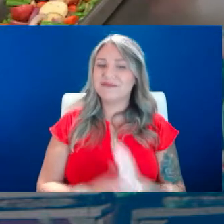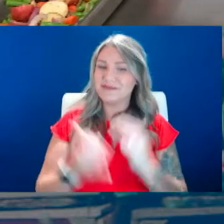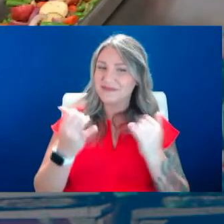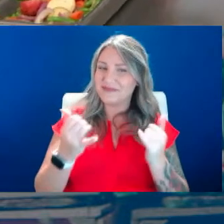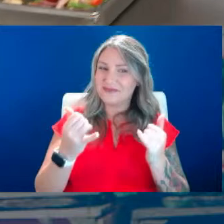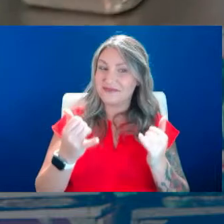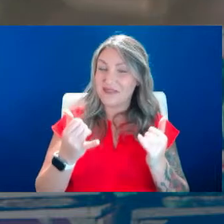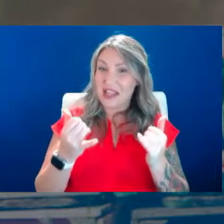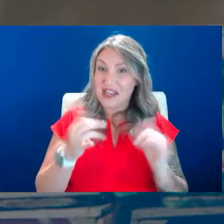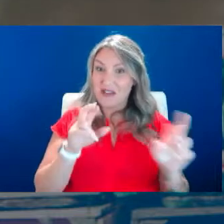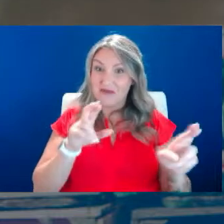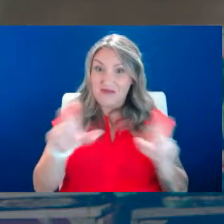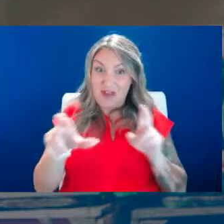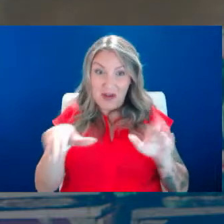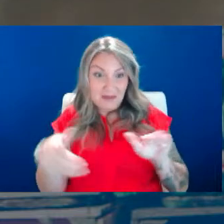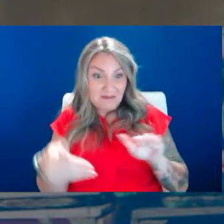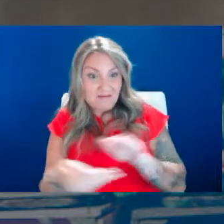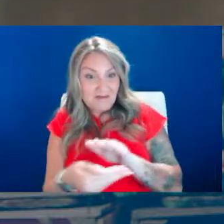roasting.